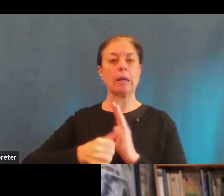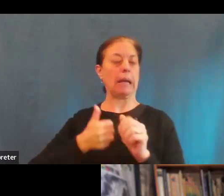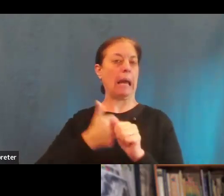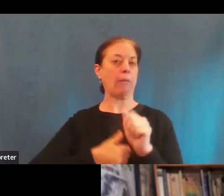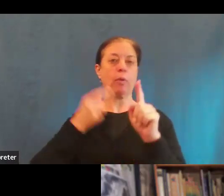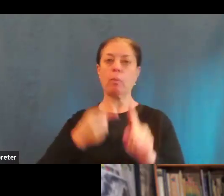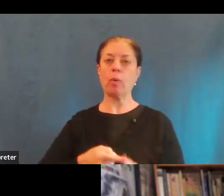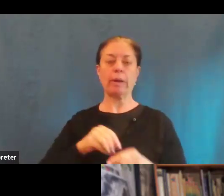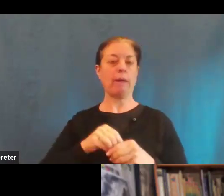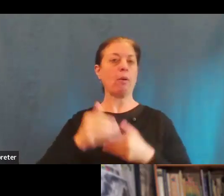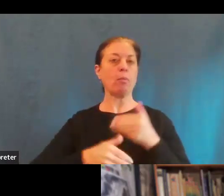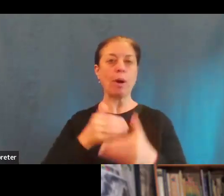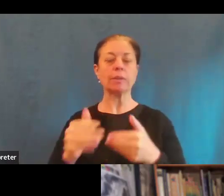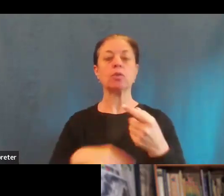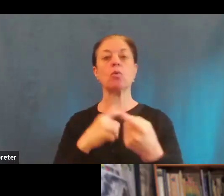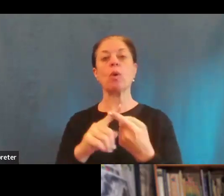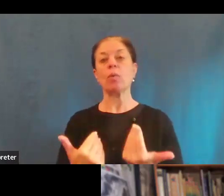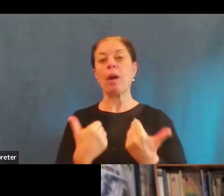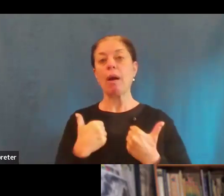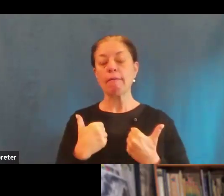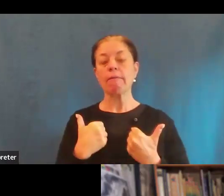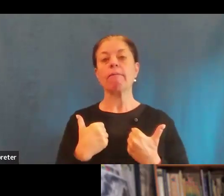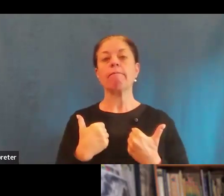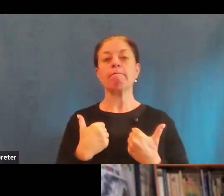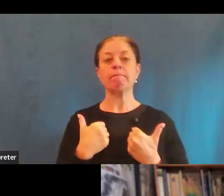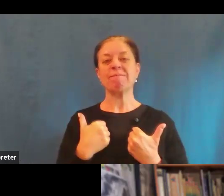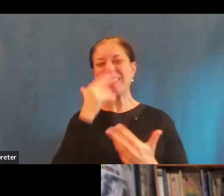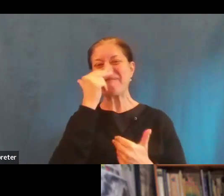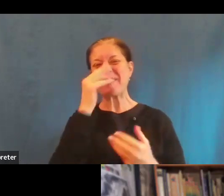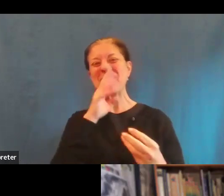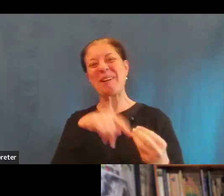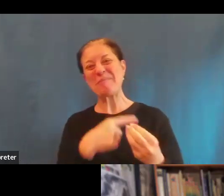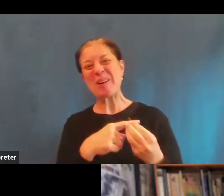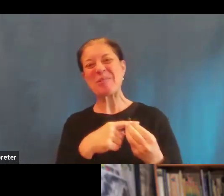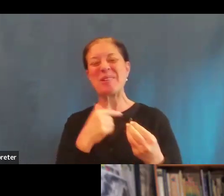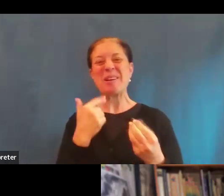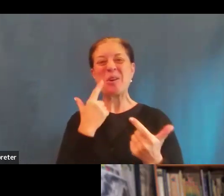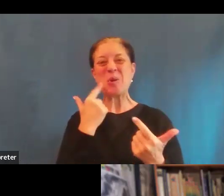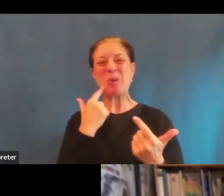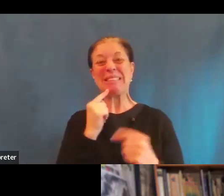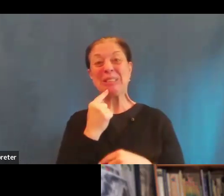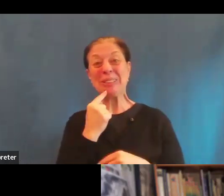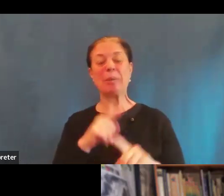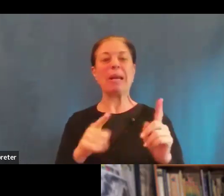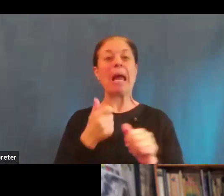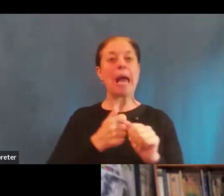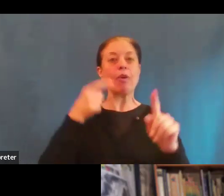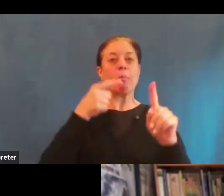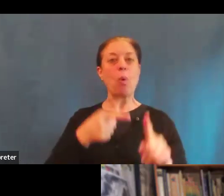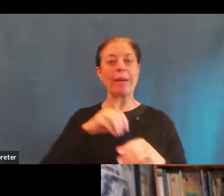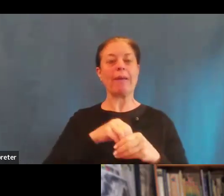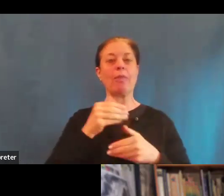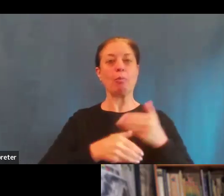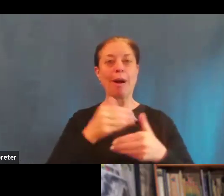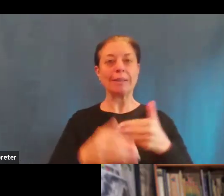point in the process where there was, you know, and it's always so funny to talk about humor so seriously, but at every point in the process